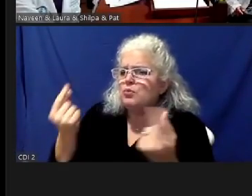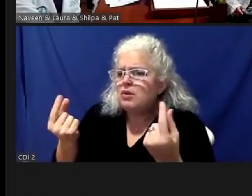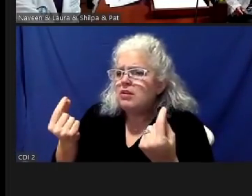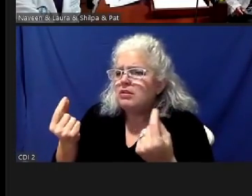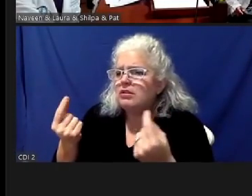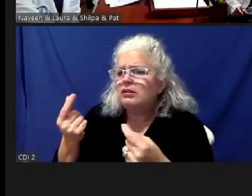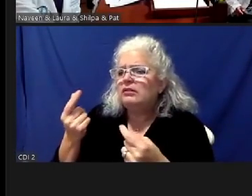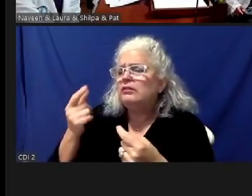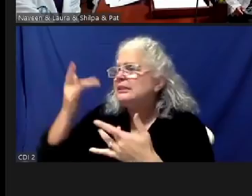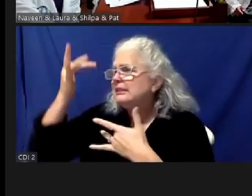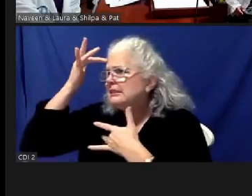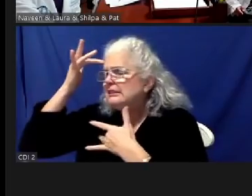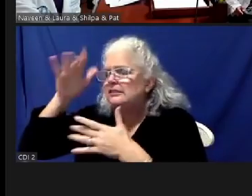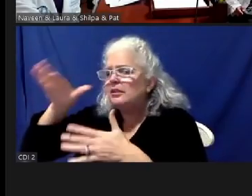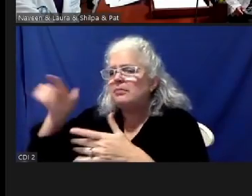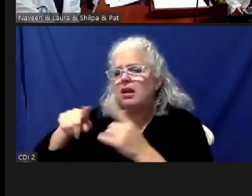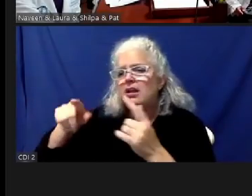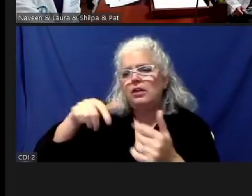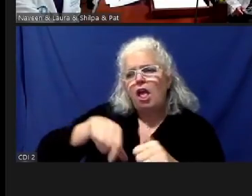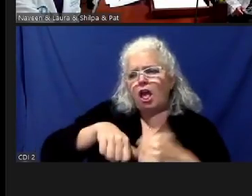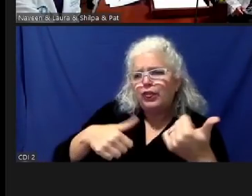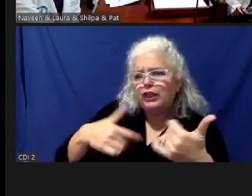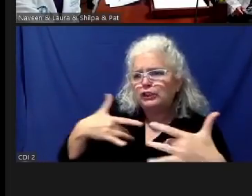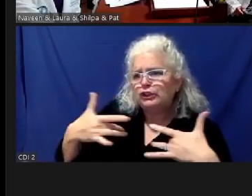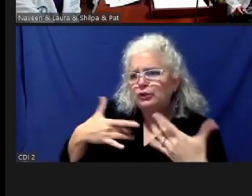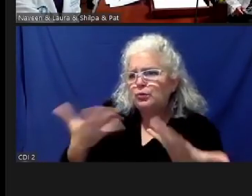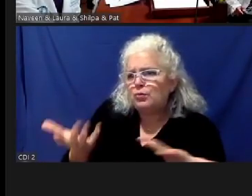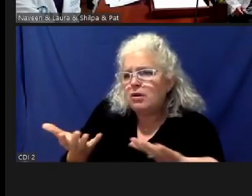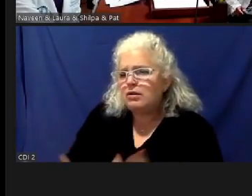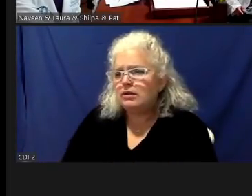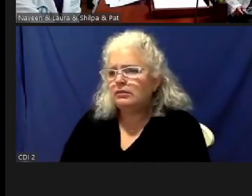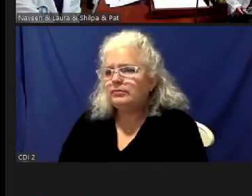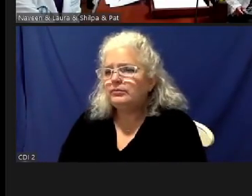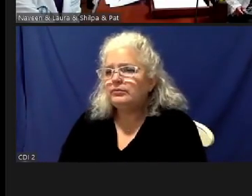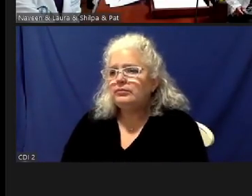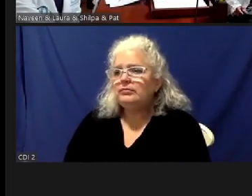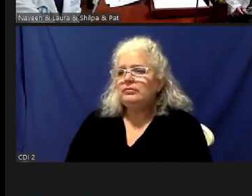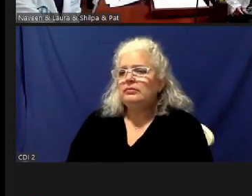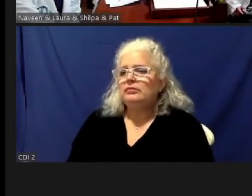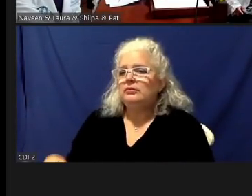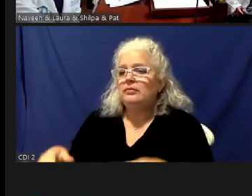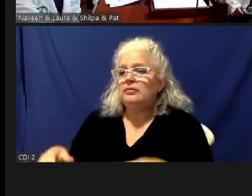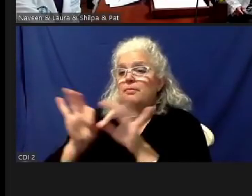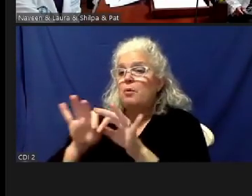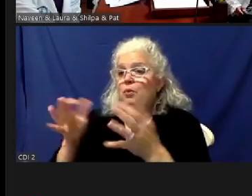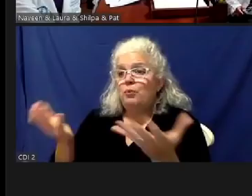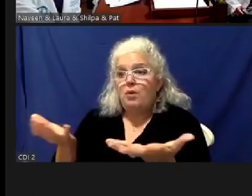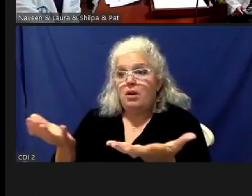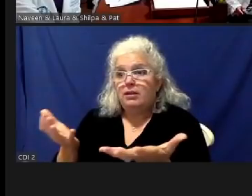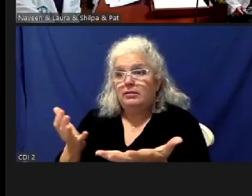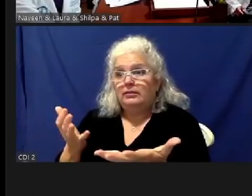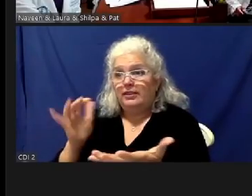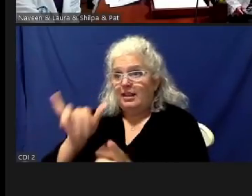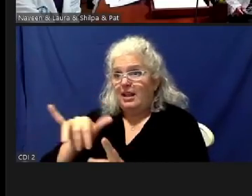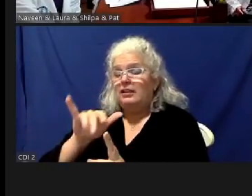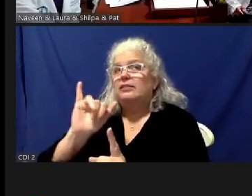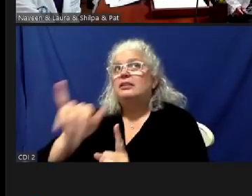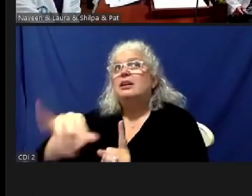Yeah, I think it's a really important question, Lainey. Thank you for asking that question. Because I'm oversee Health